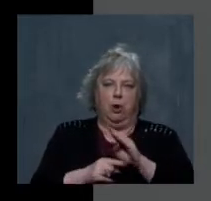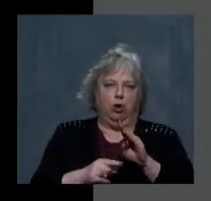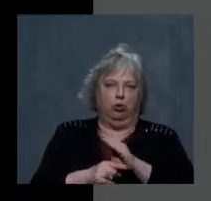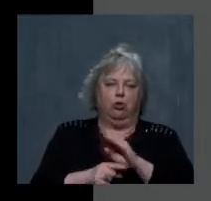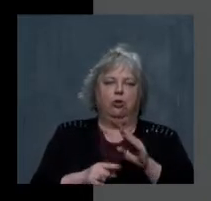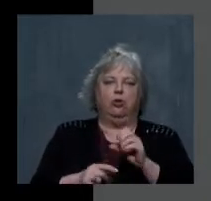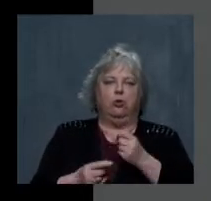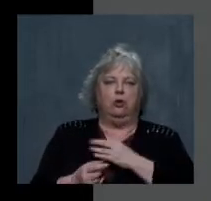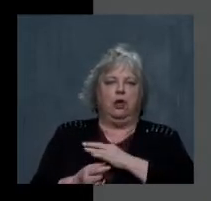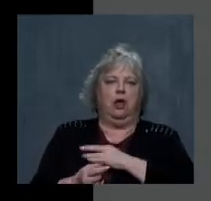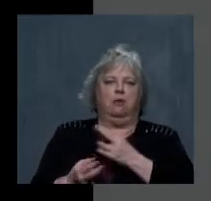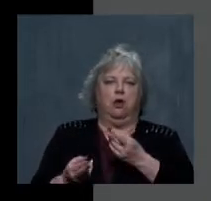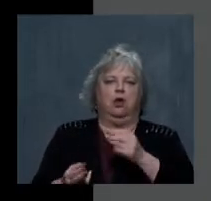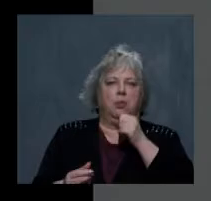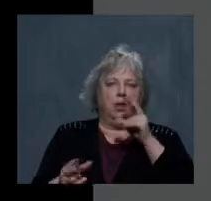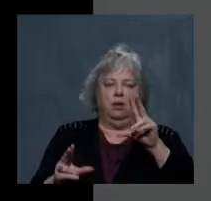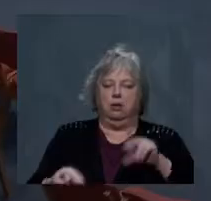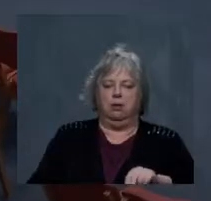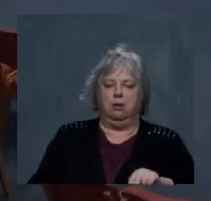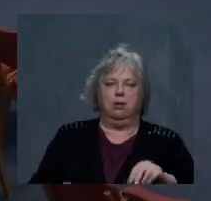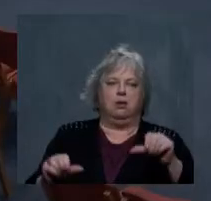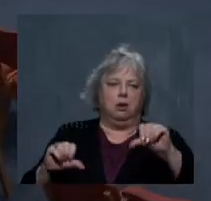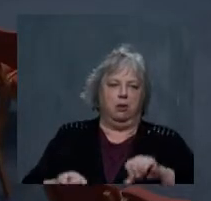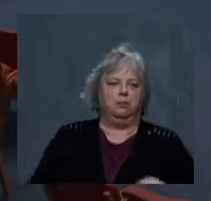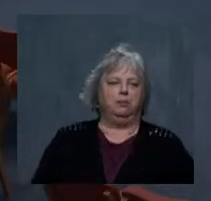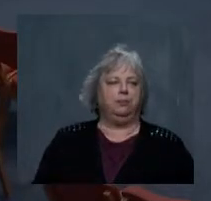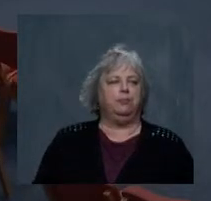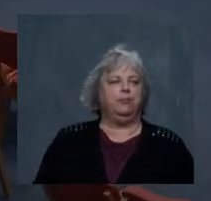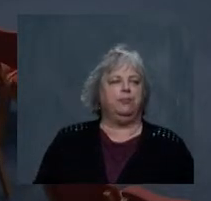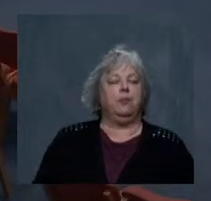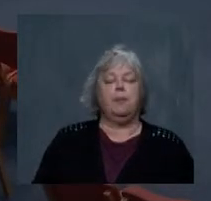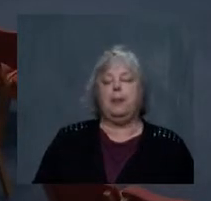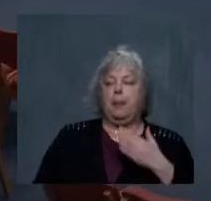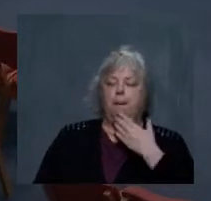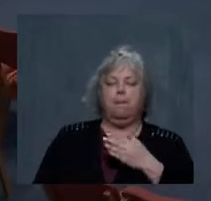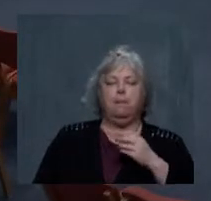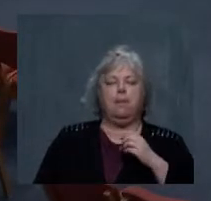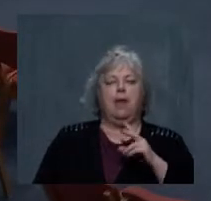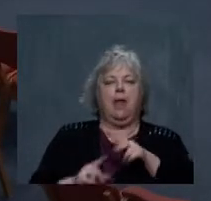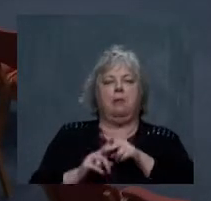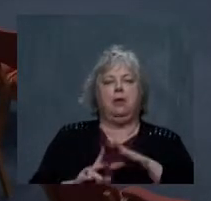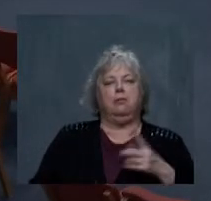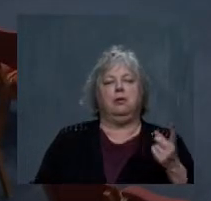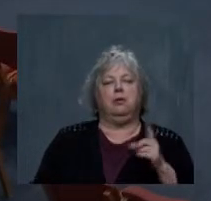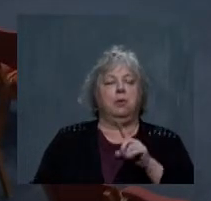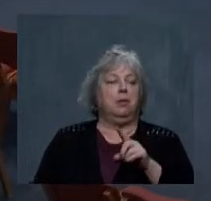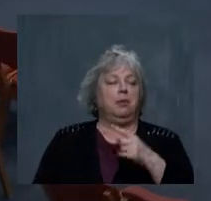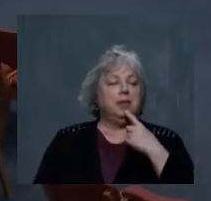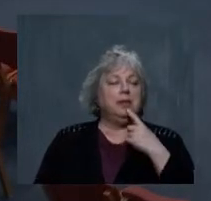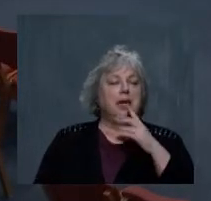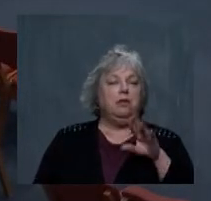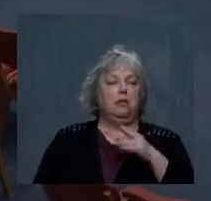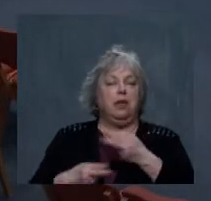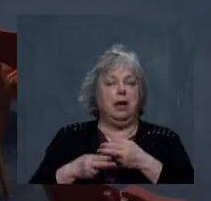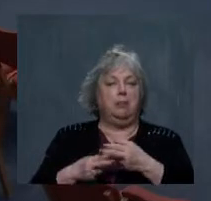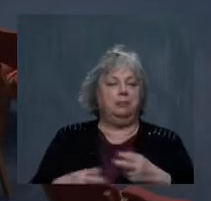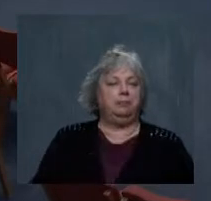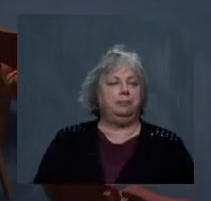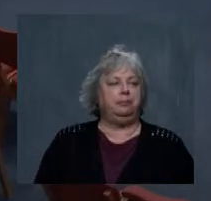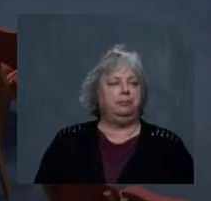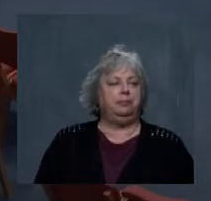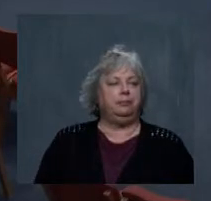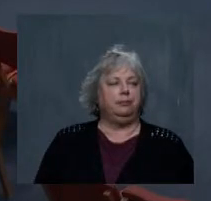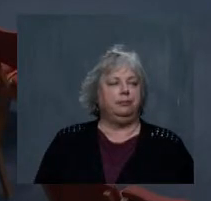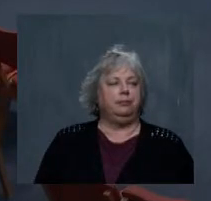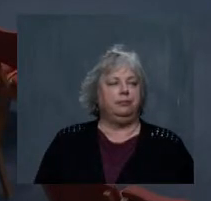recommends denial. Okay. Thank you, staff. Applicant, would you please come up, please, and state your name and